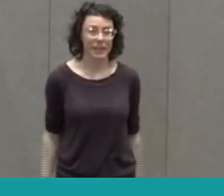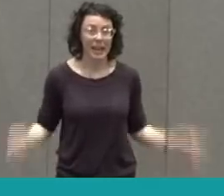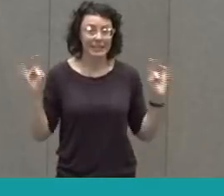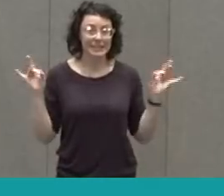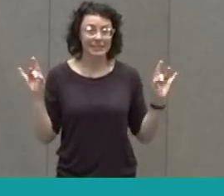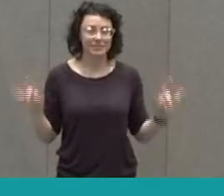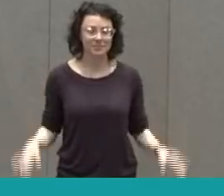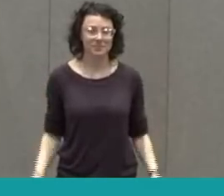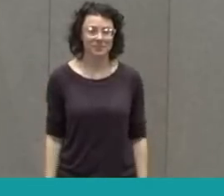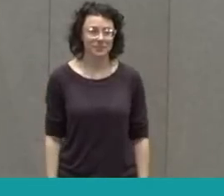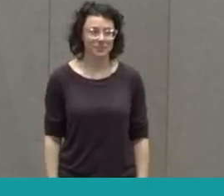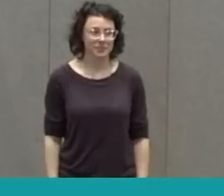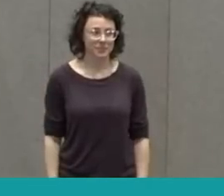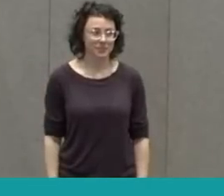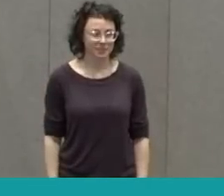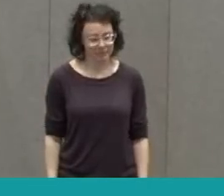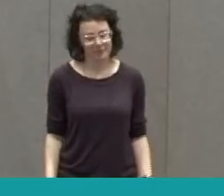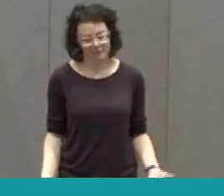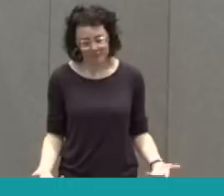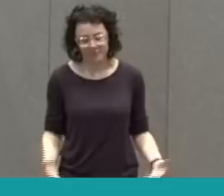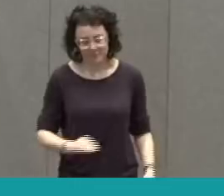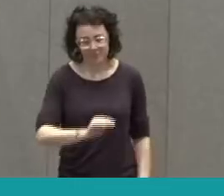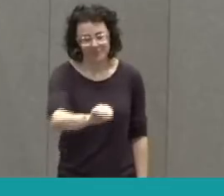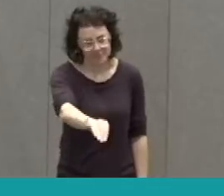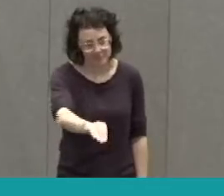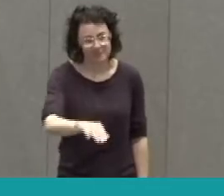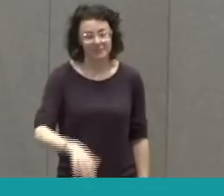18. Tie pile. Tie pile.